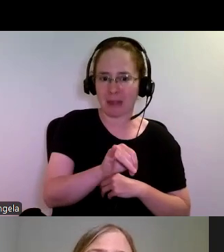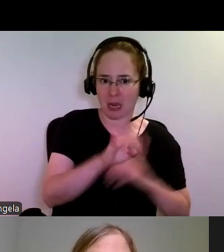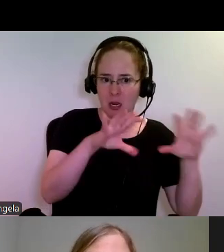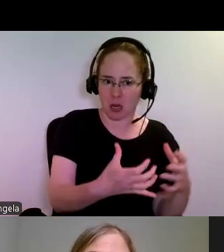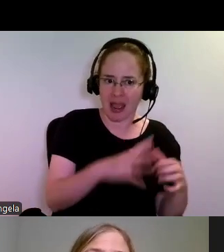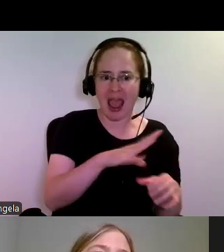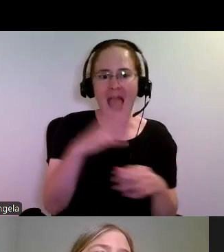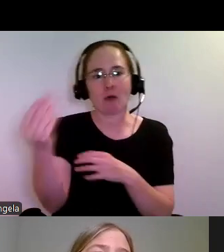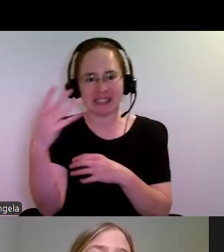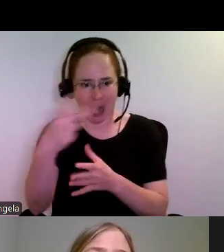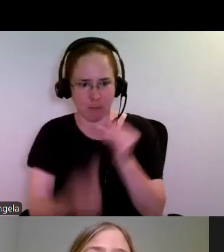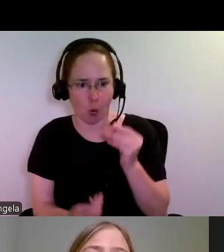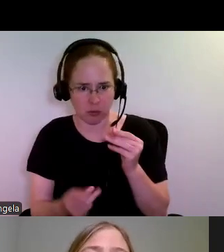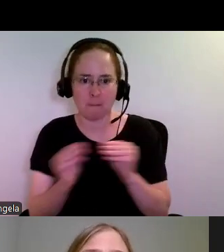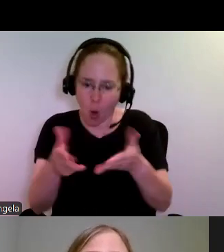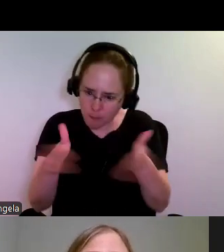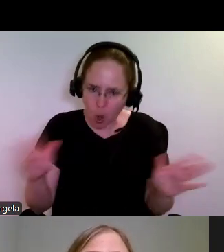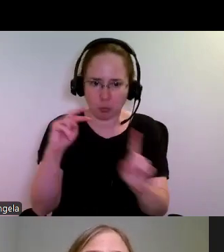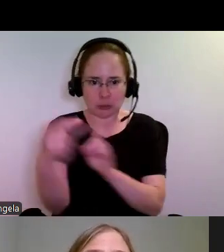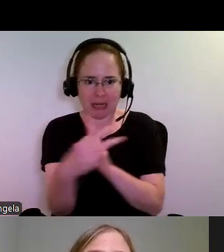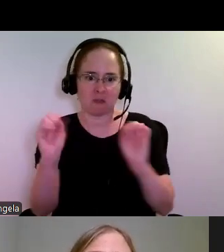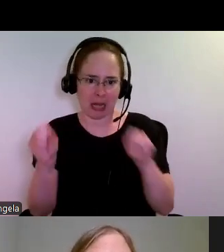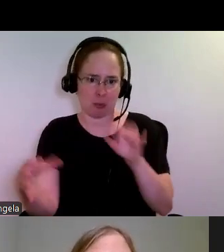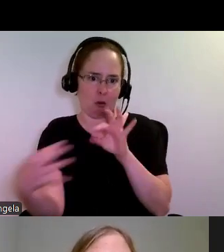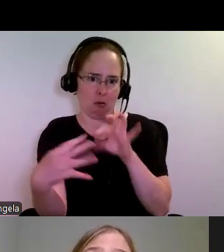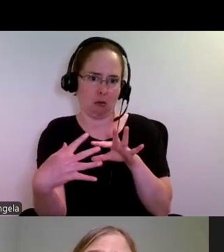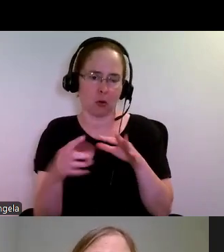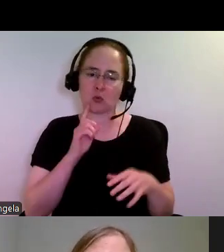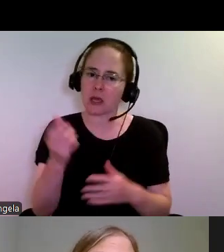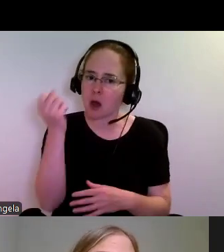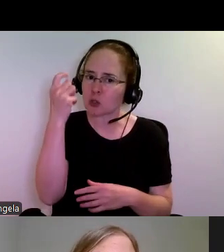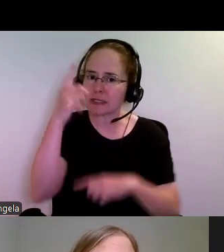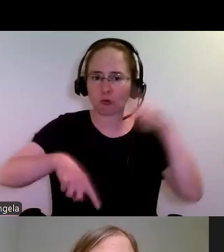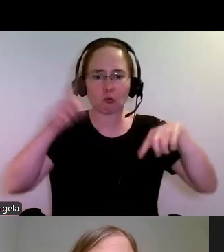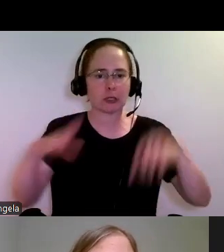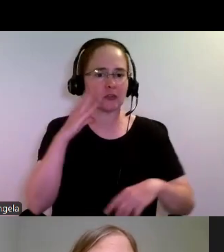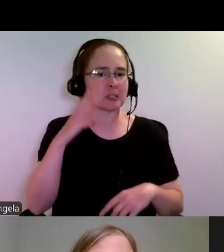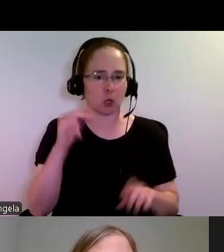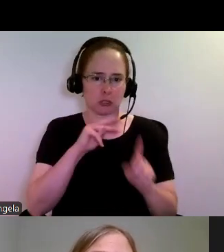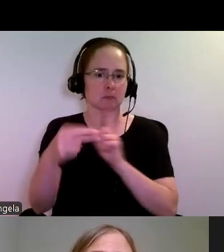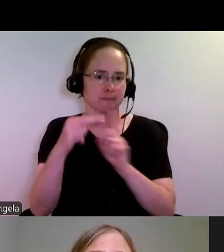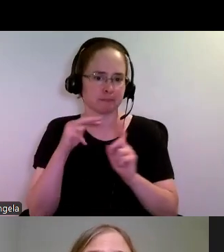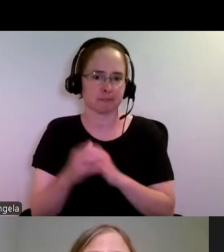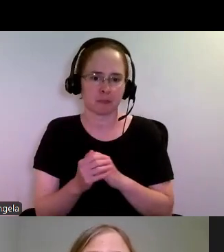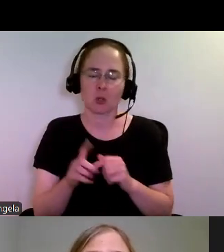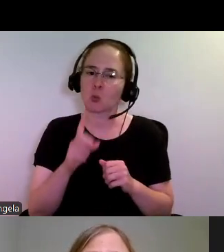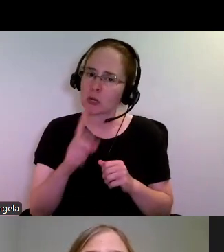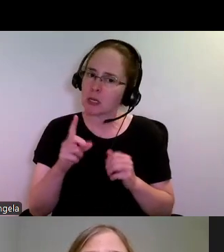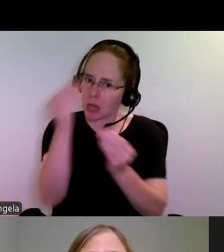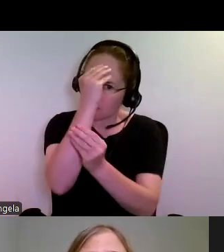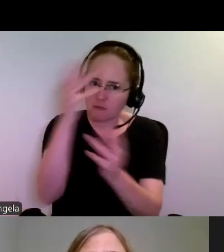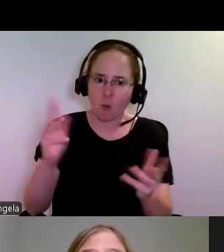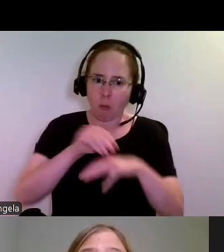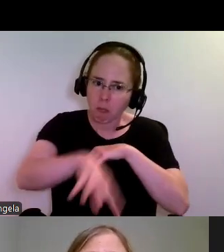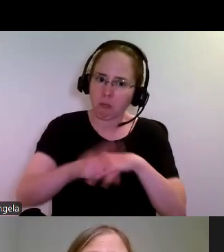and outside of it to get as broad a perspective as possible, to really understand a range of experiences and perspectives, and to really inform the work that